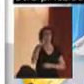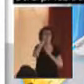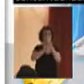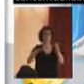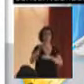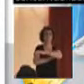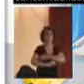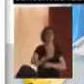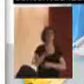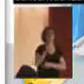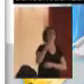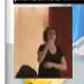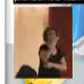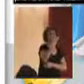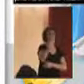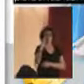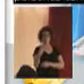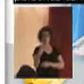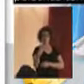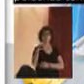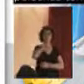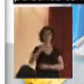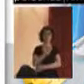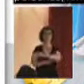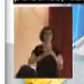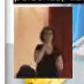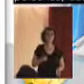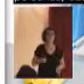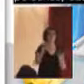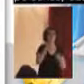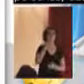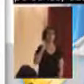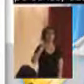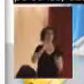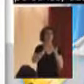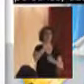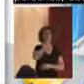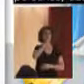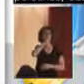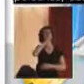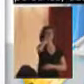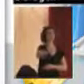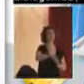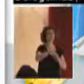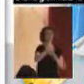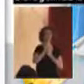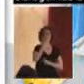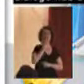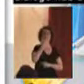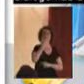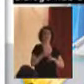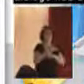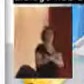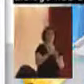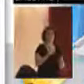mobility problem among the people with a disability with touch